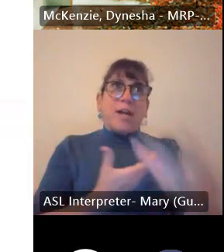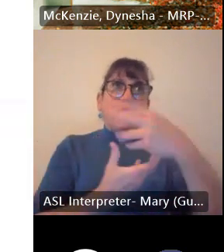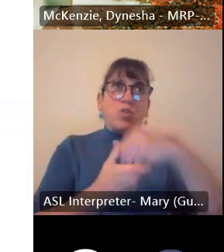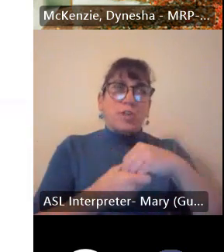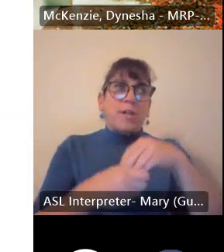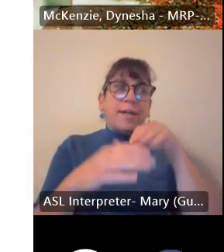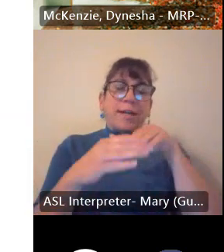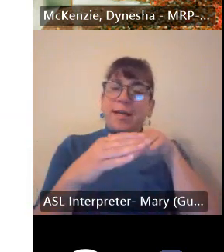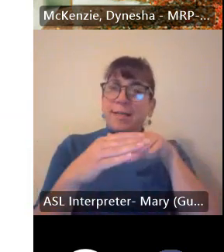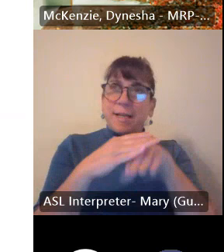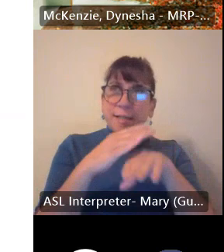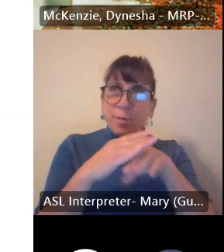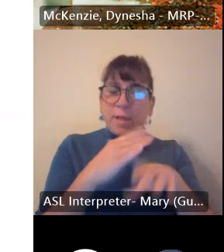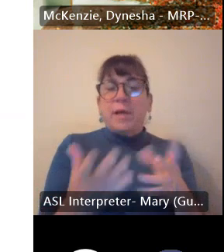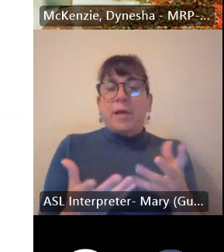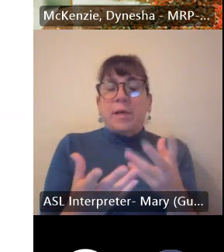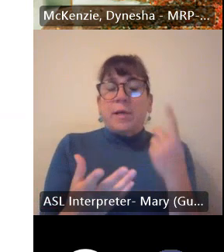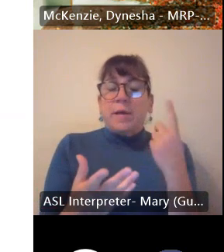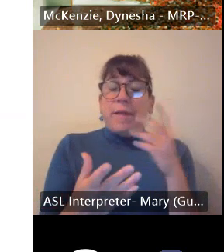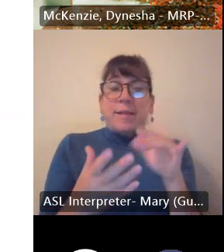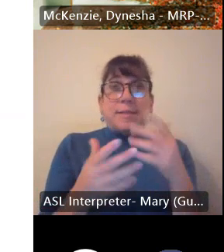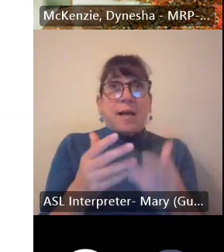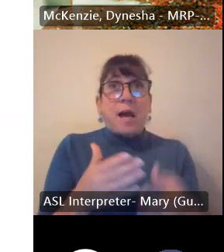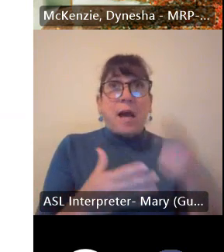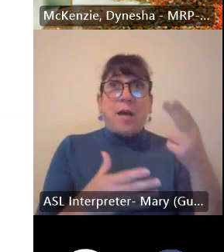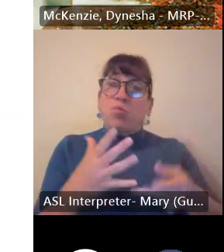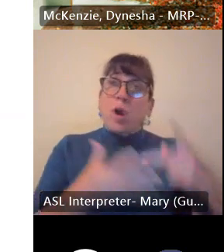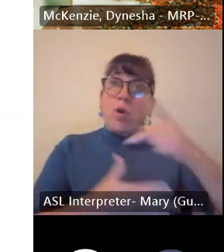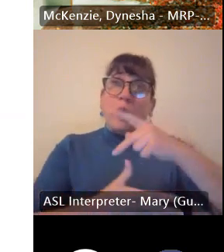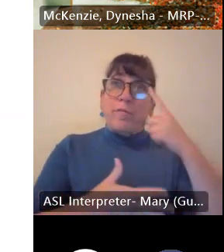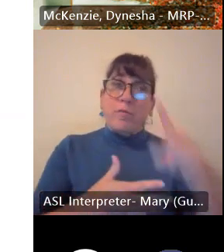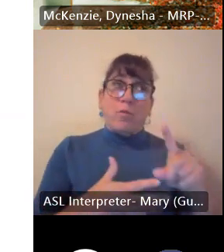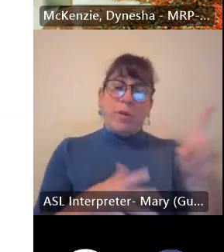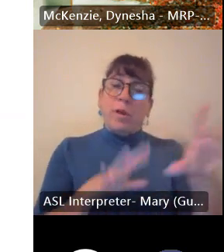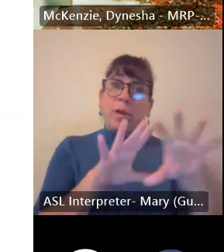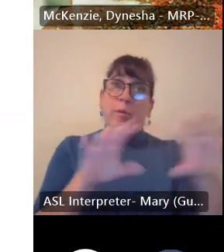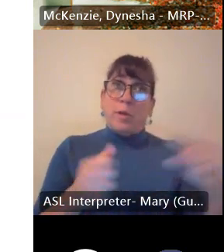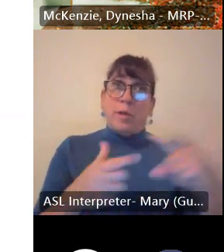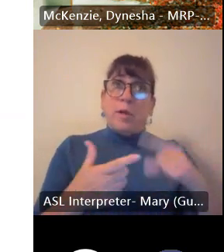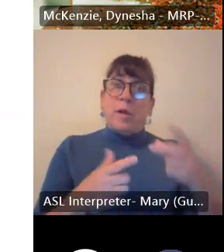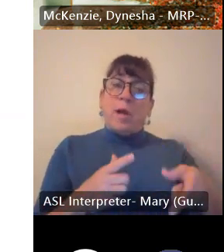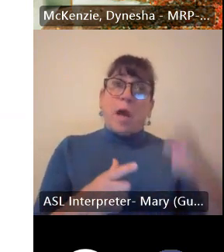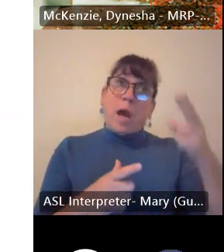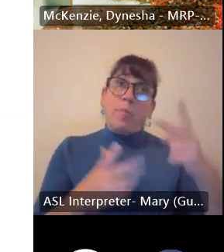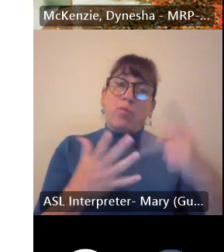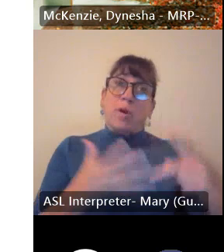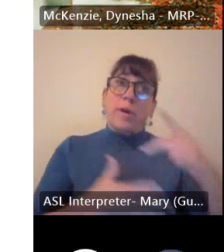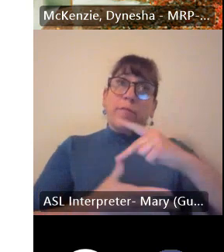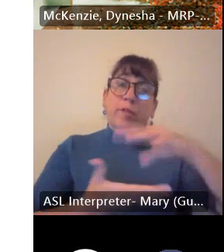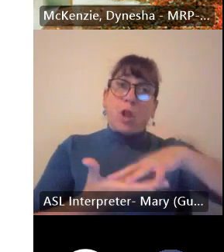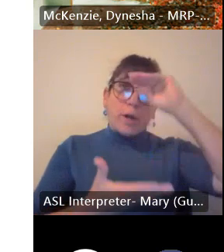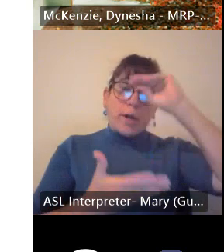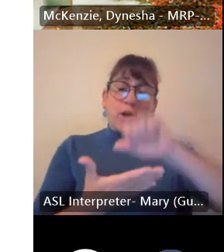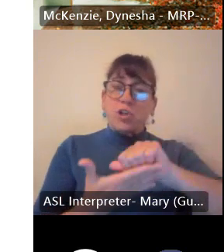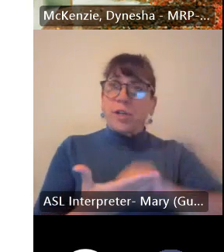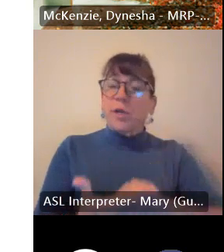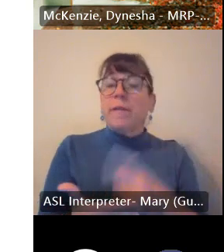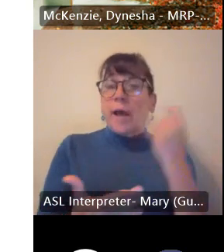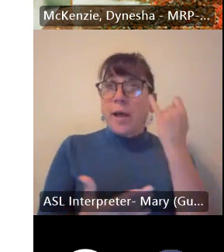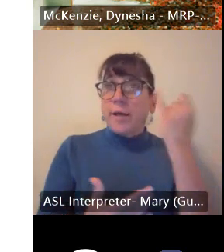high priority for the administration. There's also guidance on learning agendas. The idea is